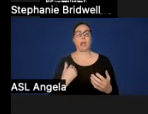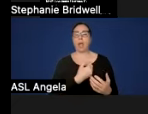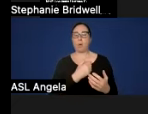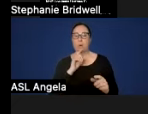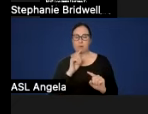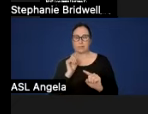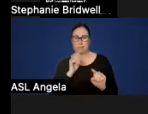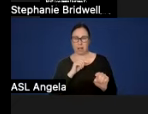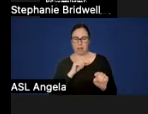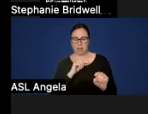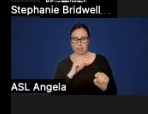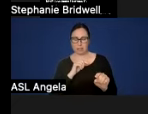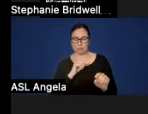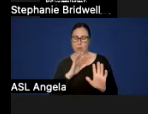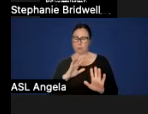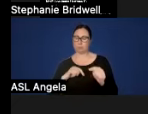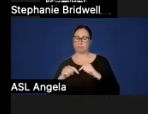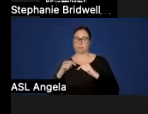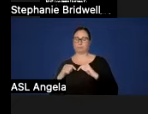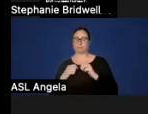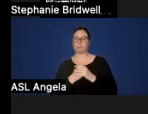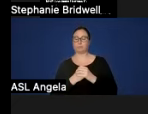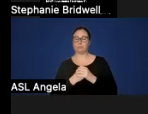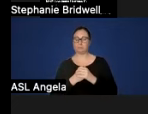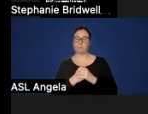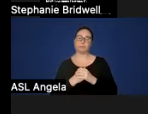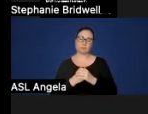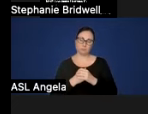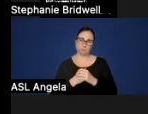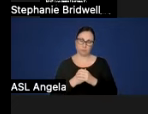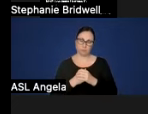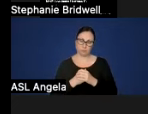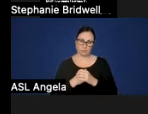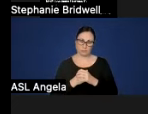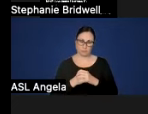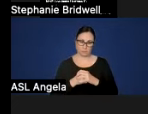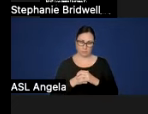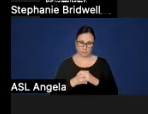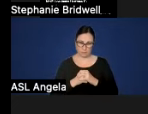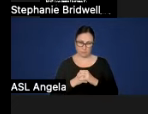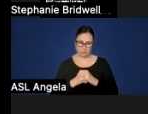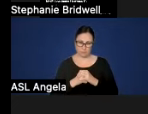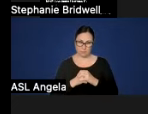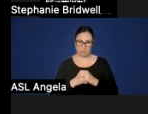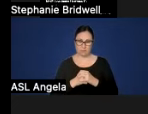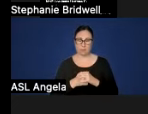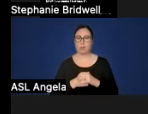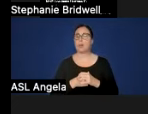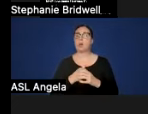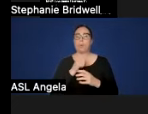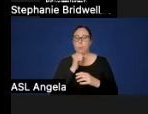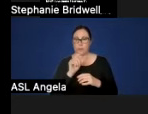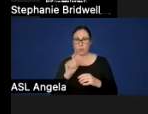that, and not only, although many teams do this, not only in an addendum, right, that says, this is how we serve